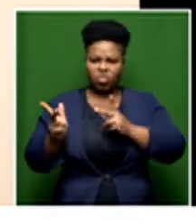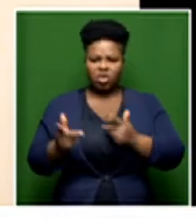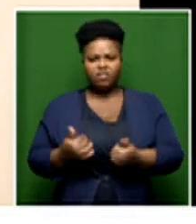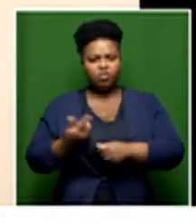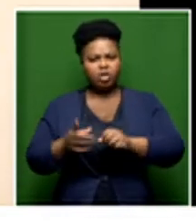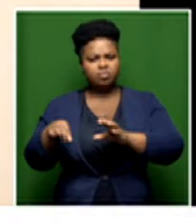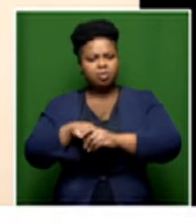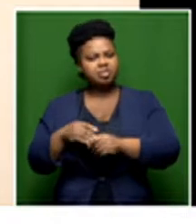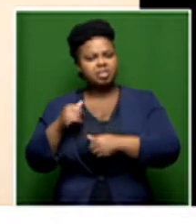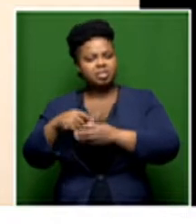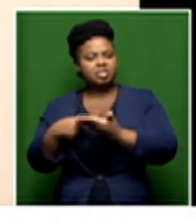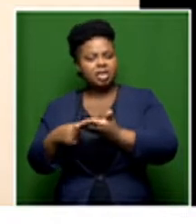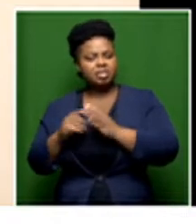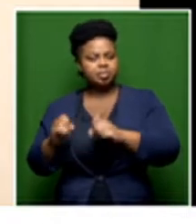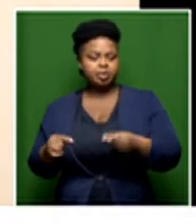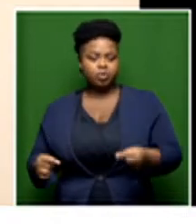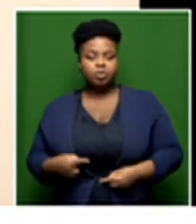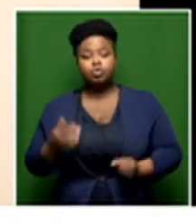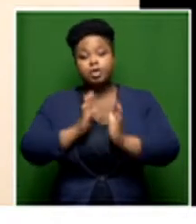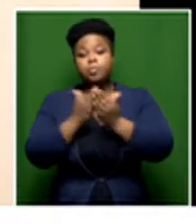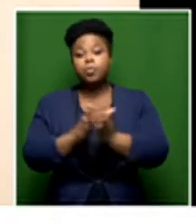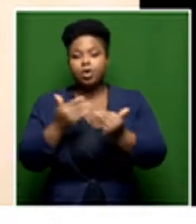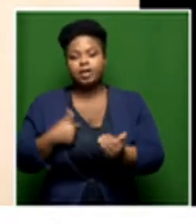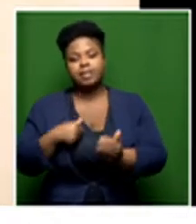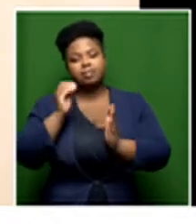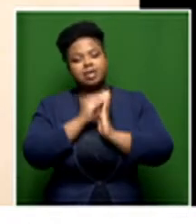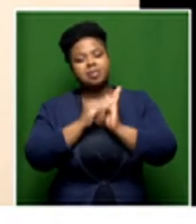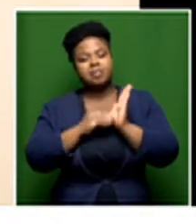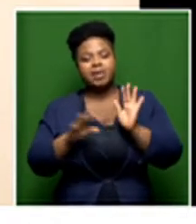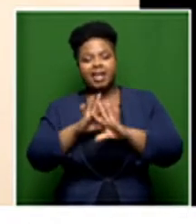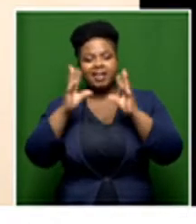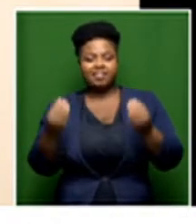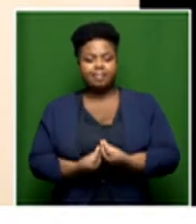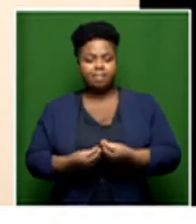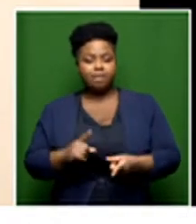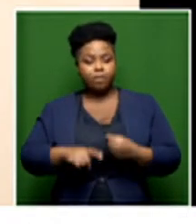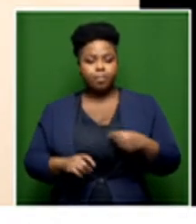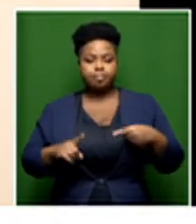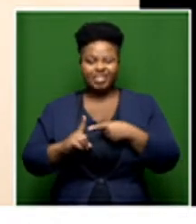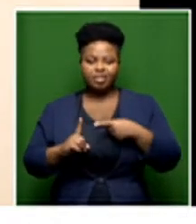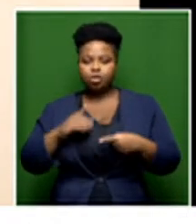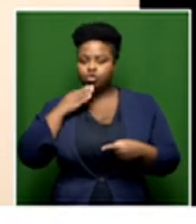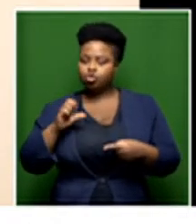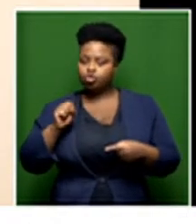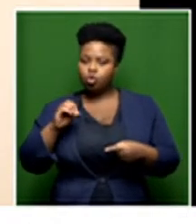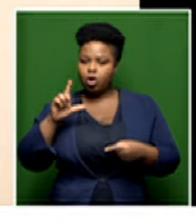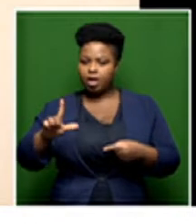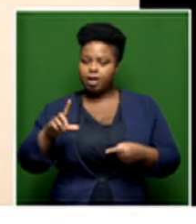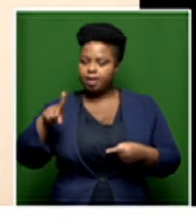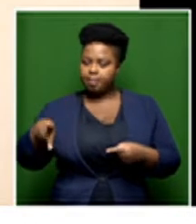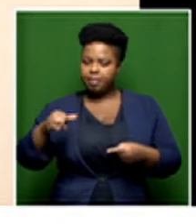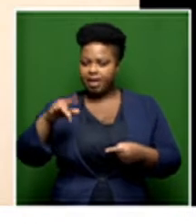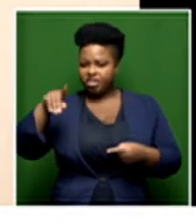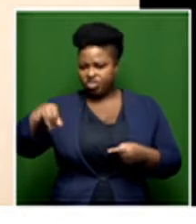discussions. And in the book, I published the entire text of this attack,